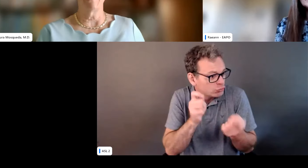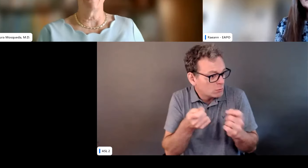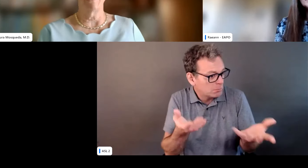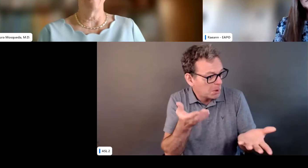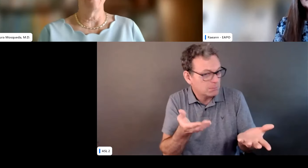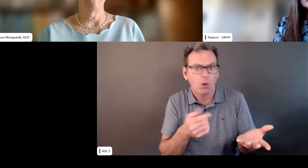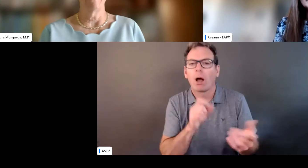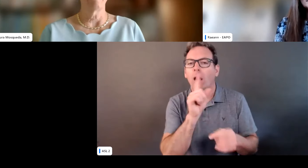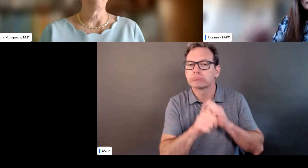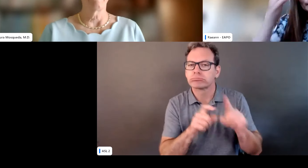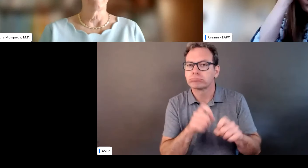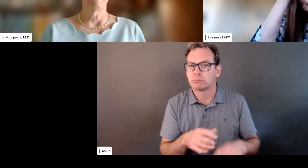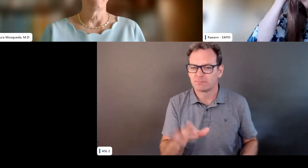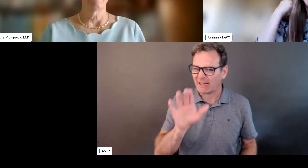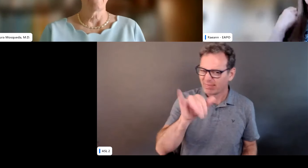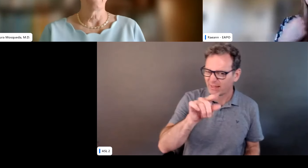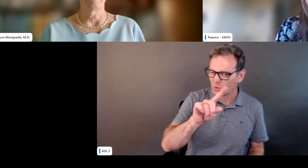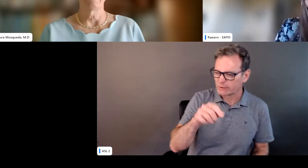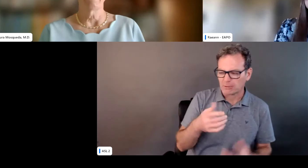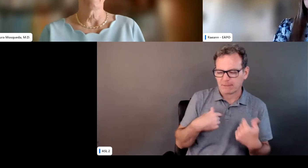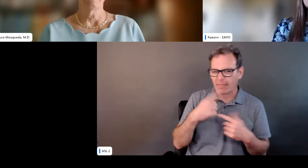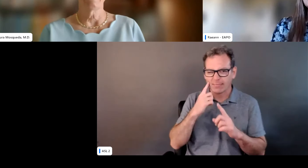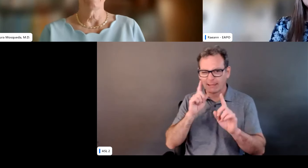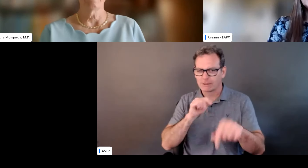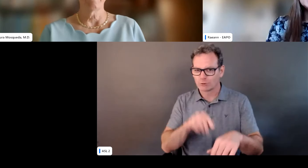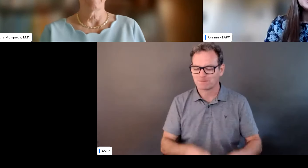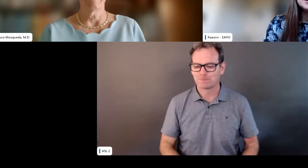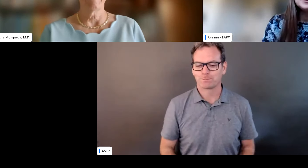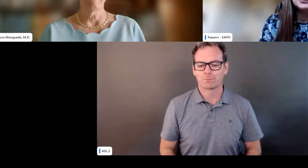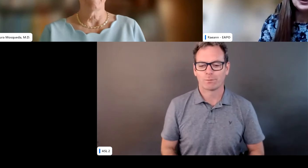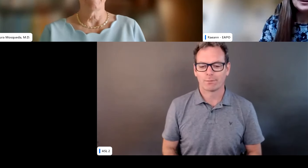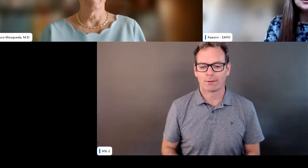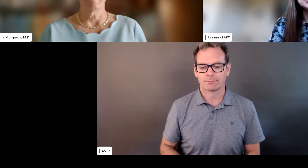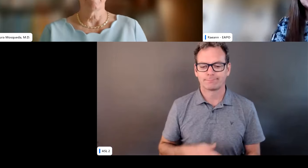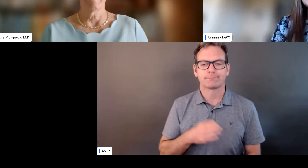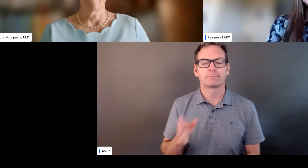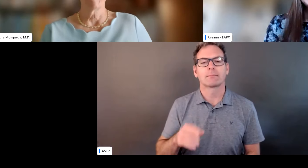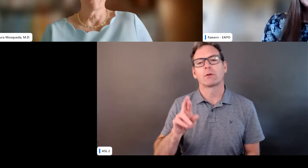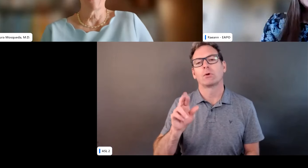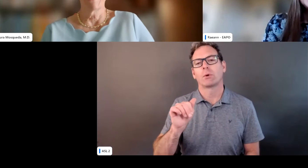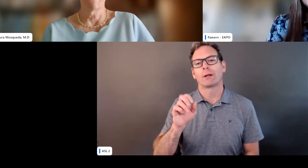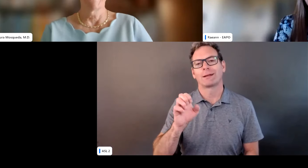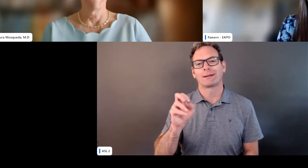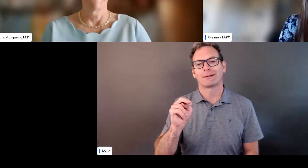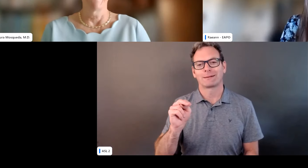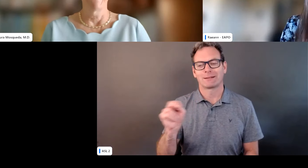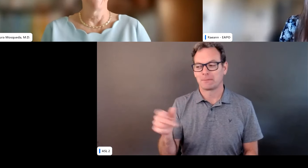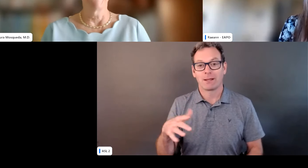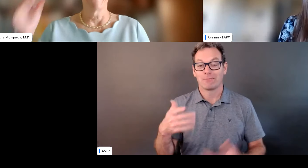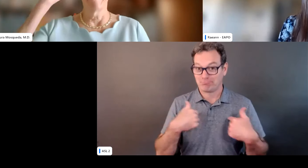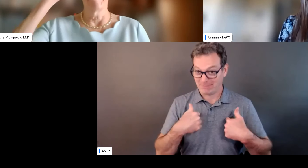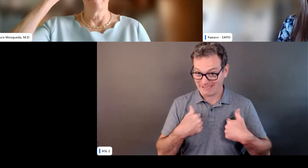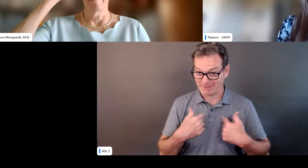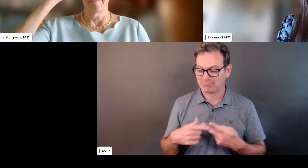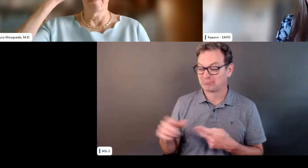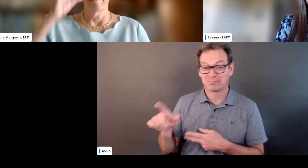question best I can. Great. Well, on behalf of my colleagues, Laura, she wants to come back online, and myself